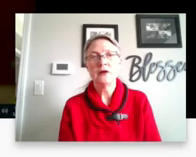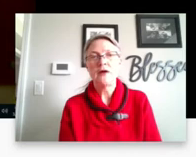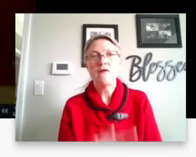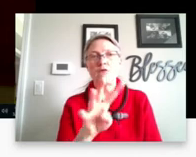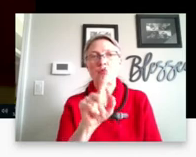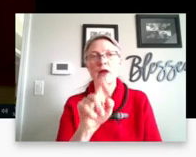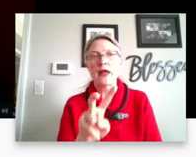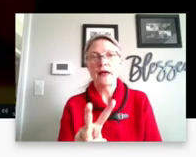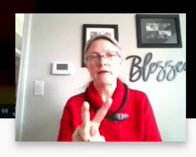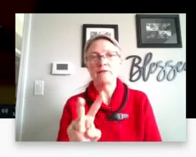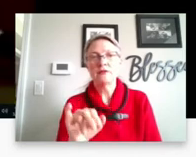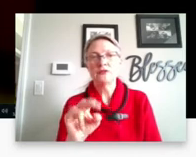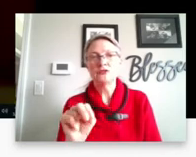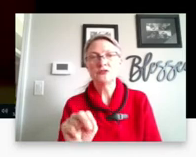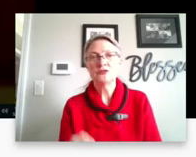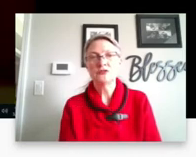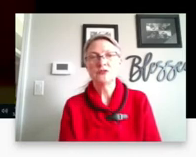4.5,